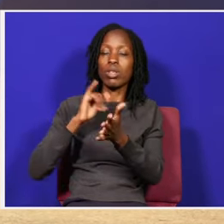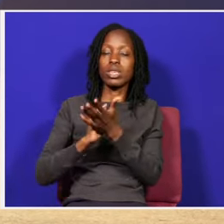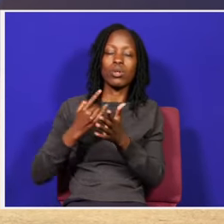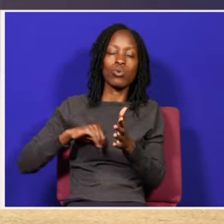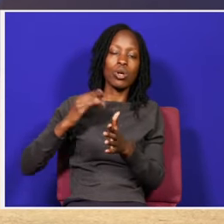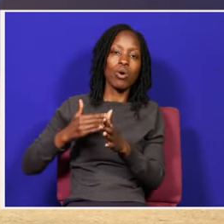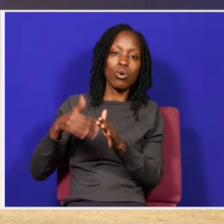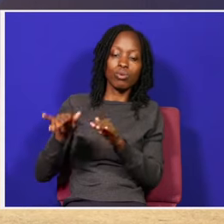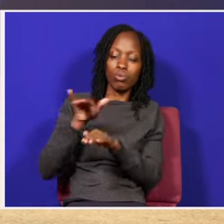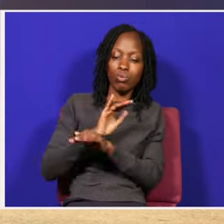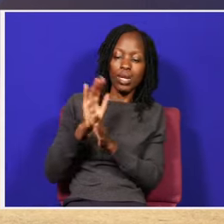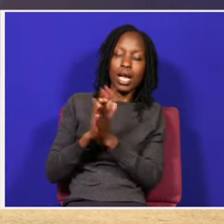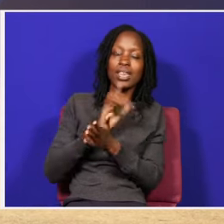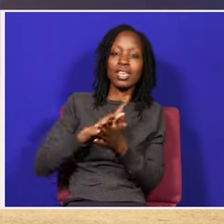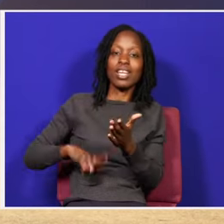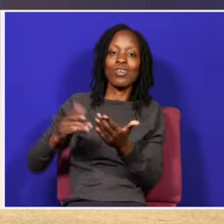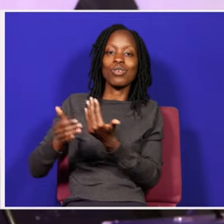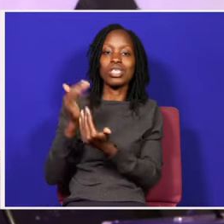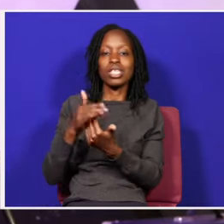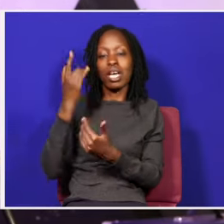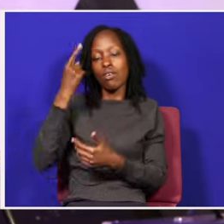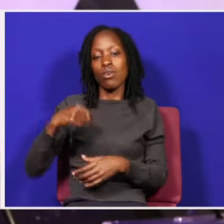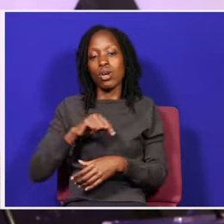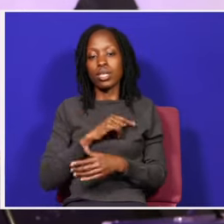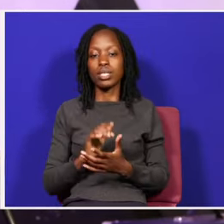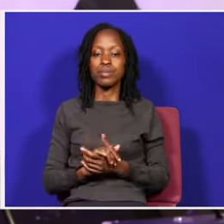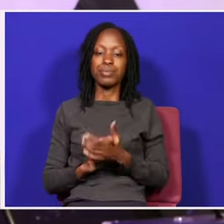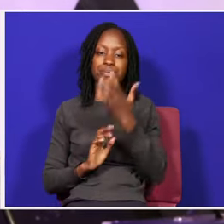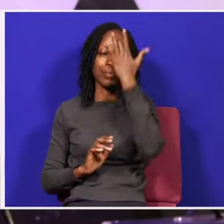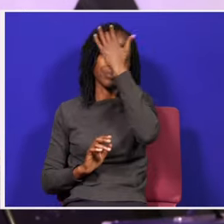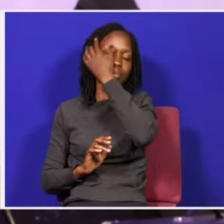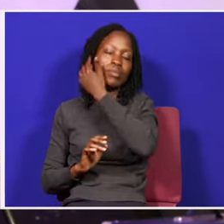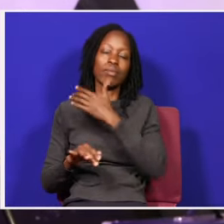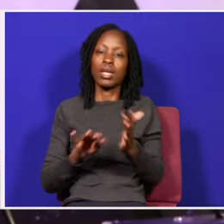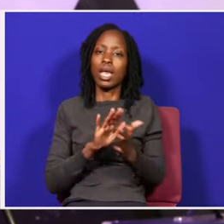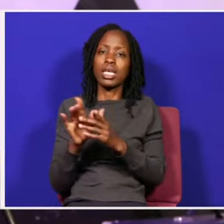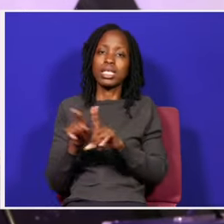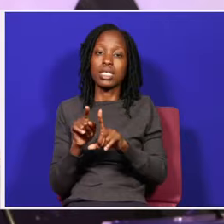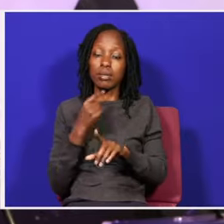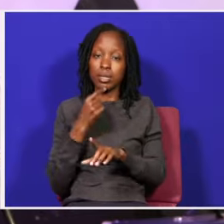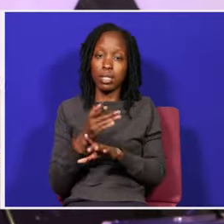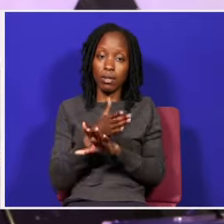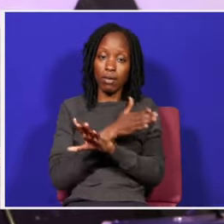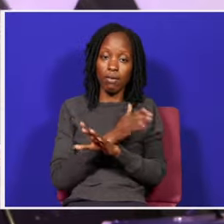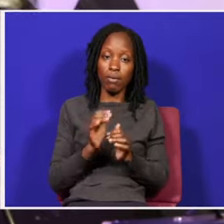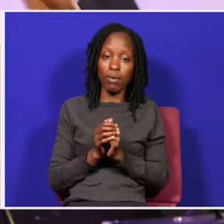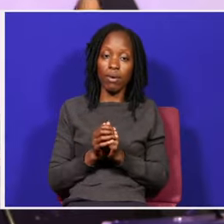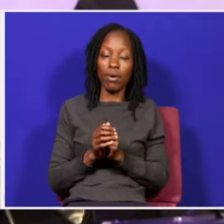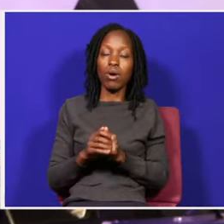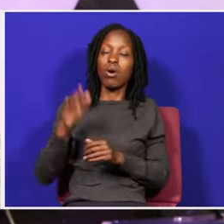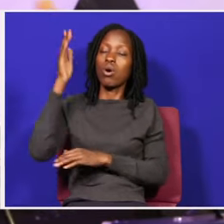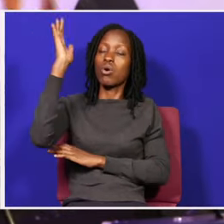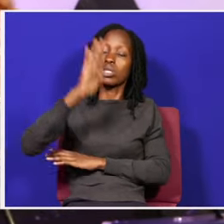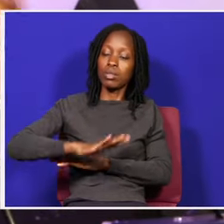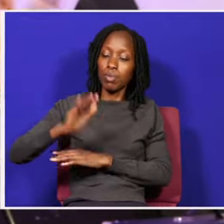be taken care of. Now, as I said before, this word and God's